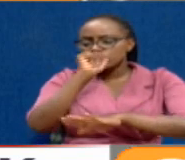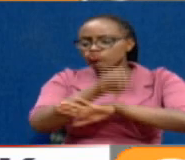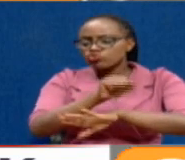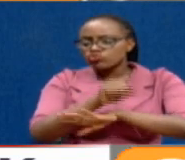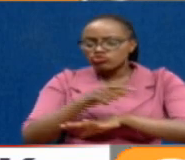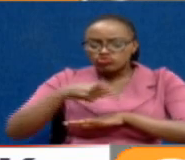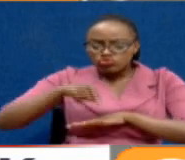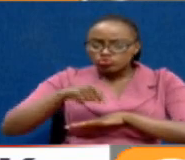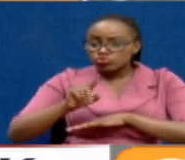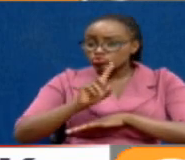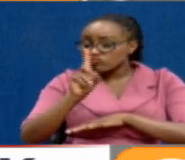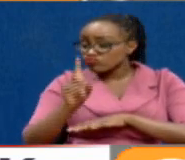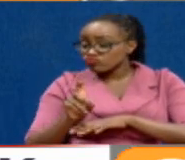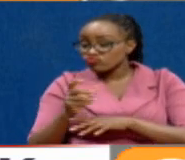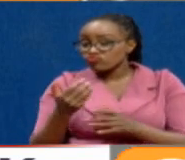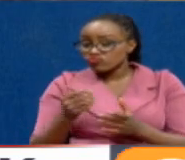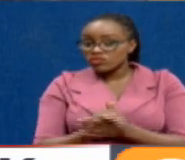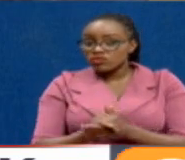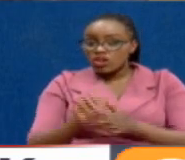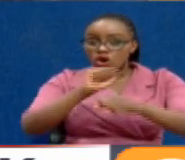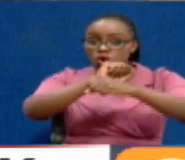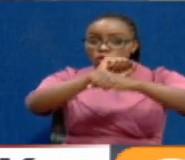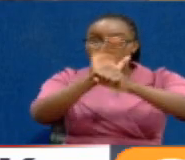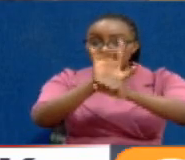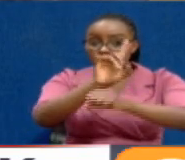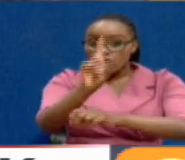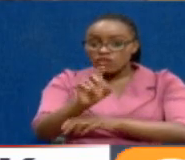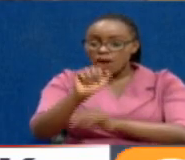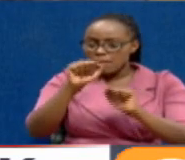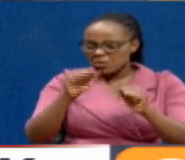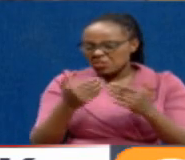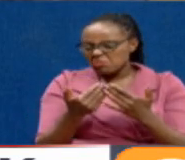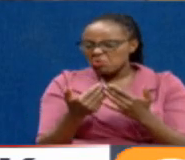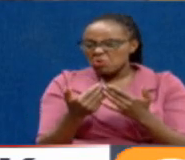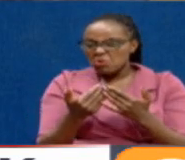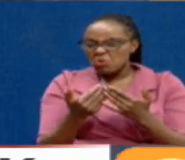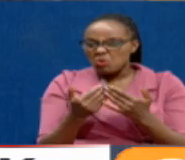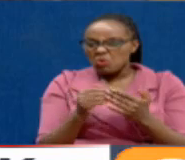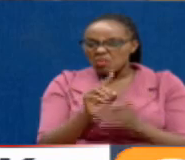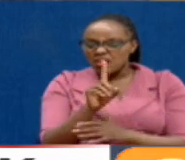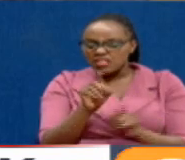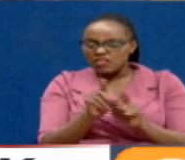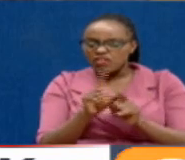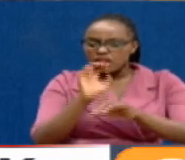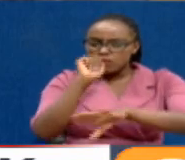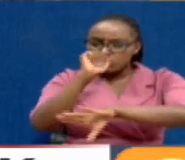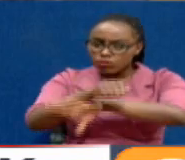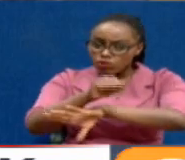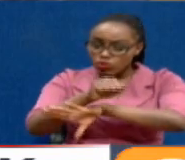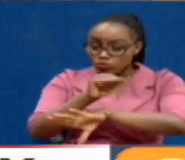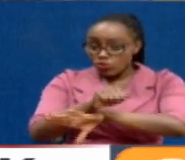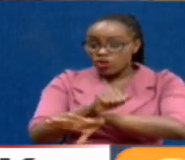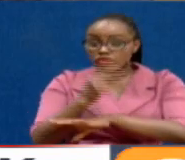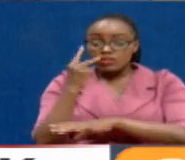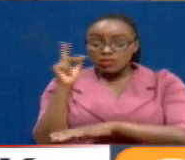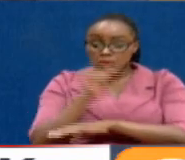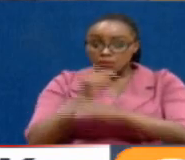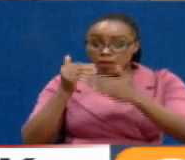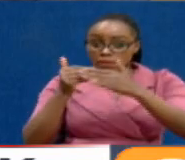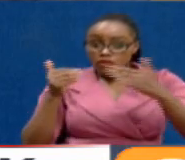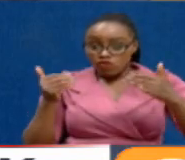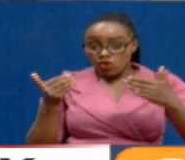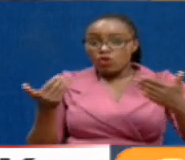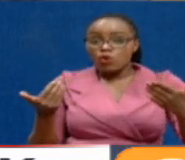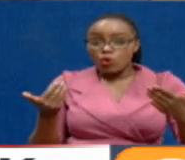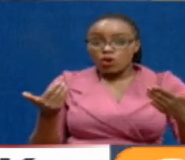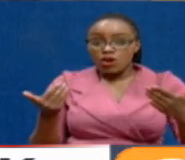and feces? Coronaviruses may survive in stool, and we've seen previous cases